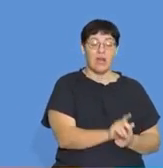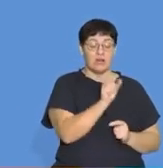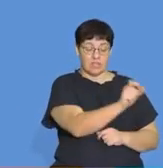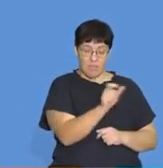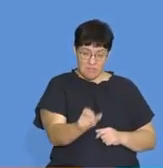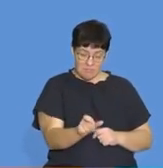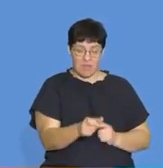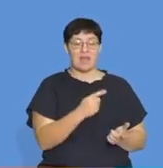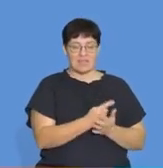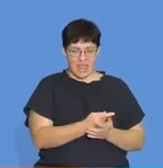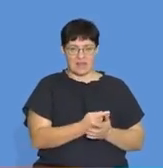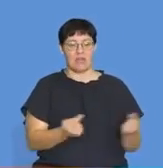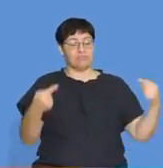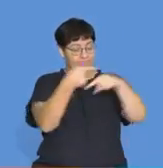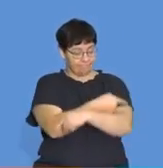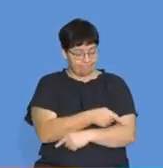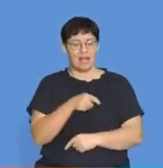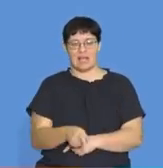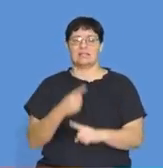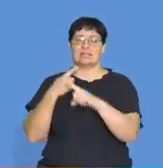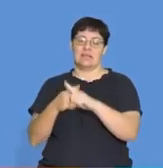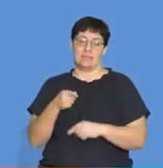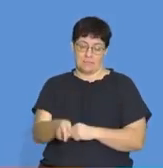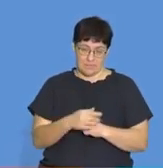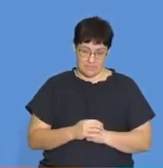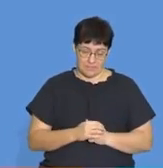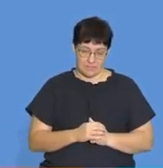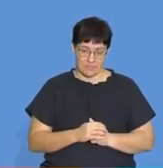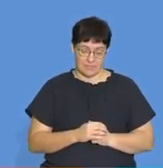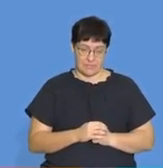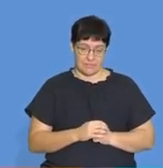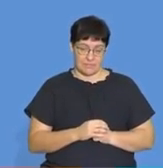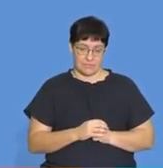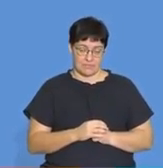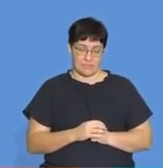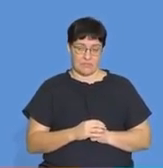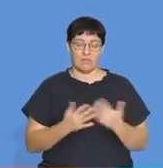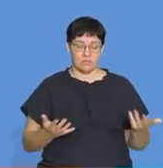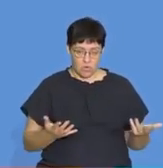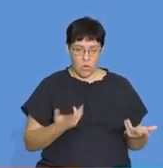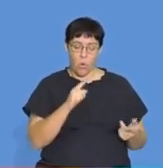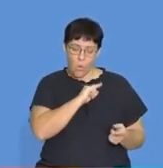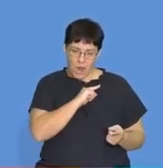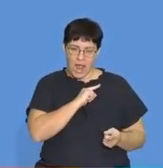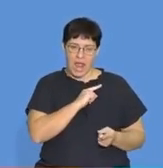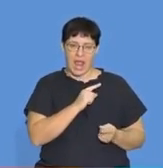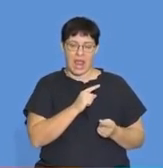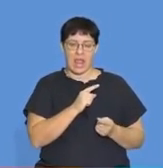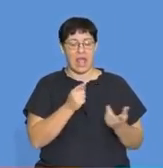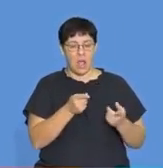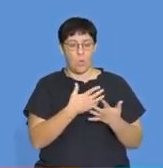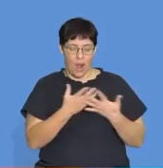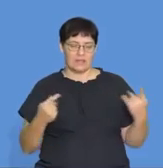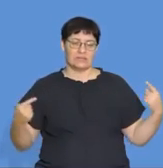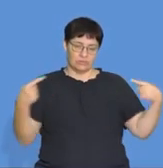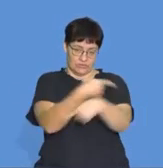the multiplicative inverse of that will be in the form of what? Multiplication, to reverse the division at all times.